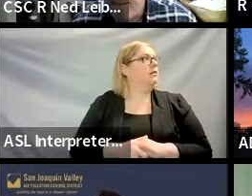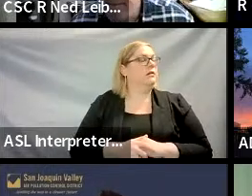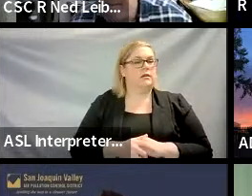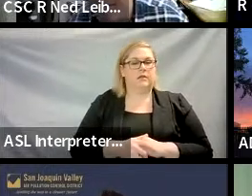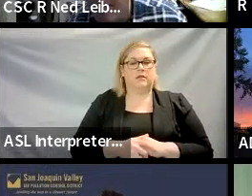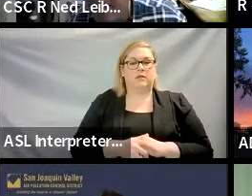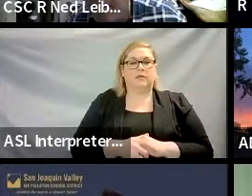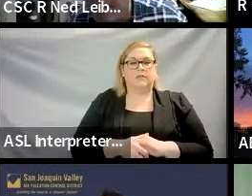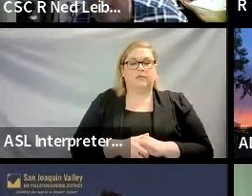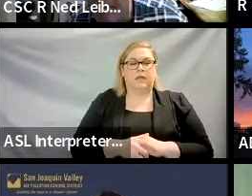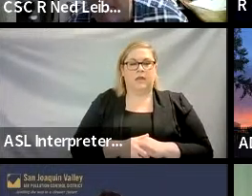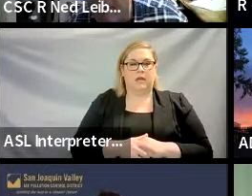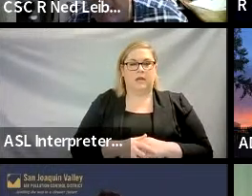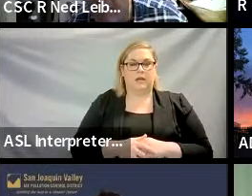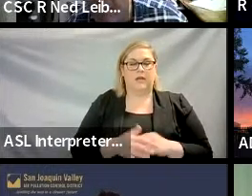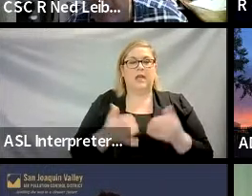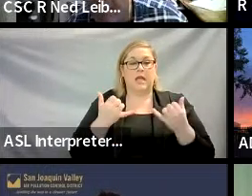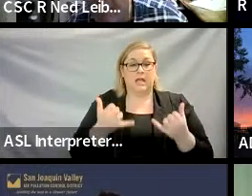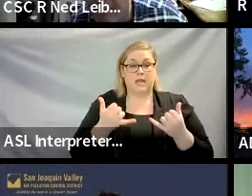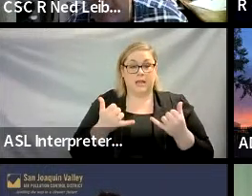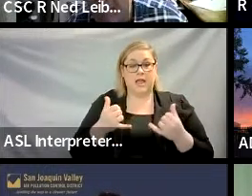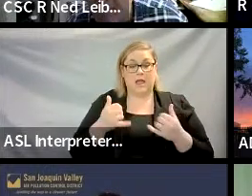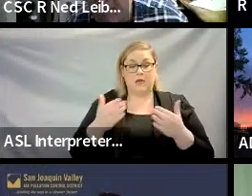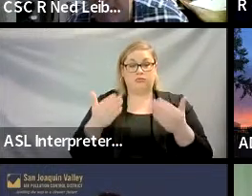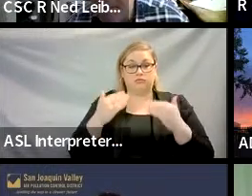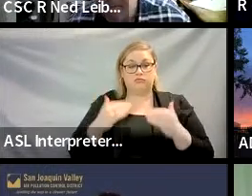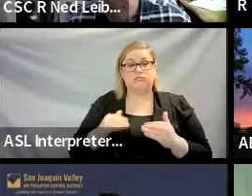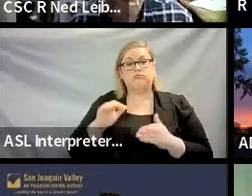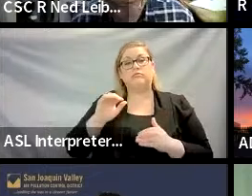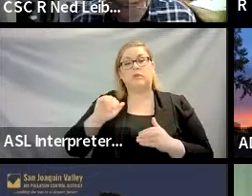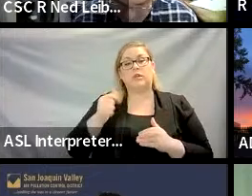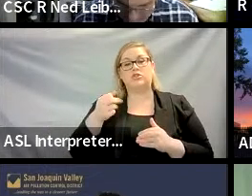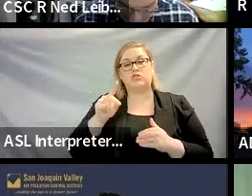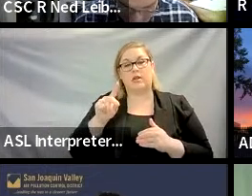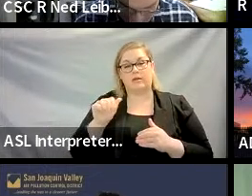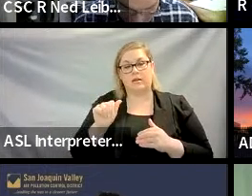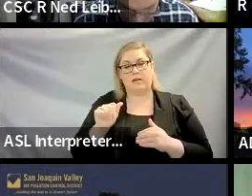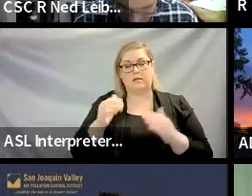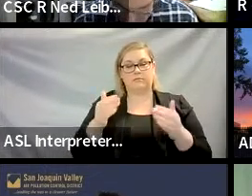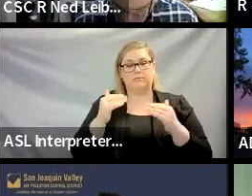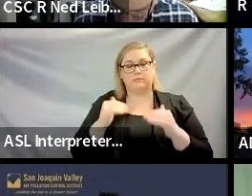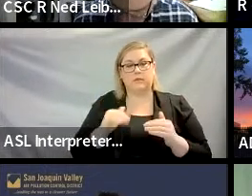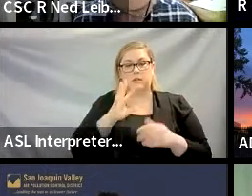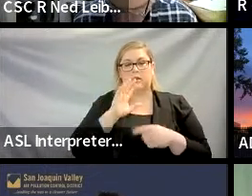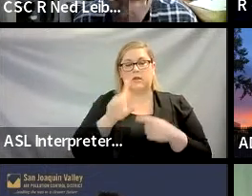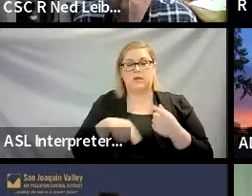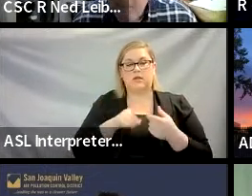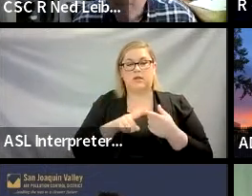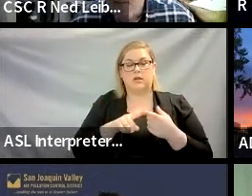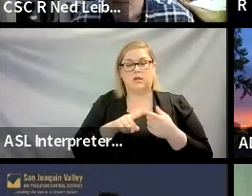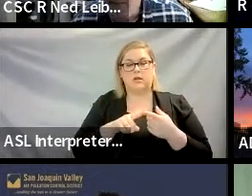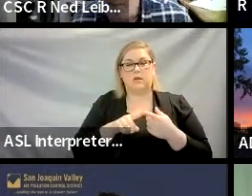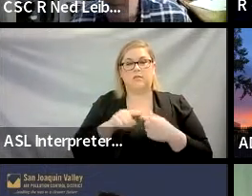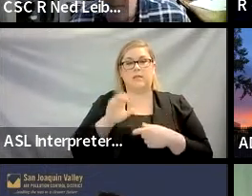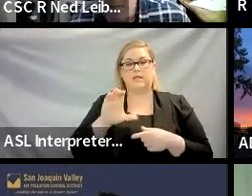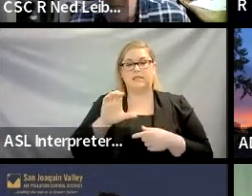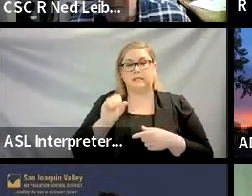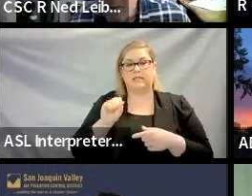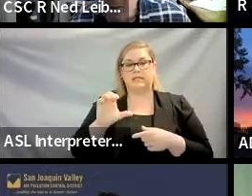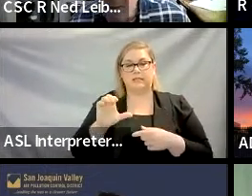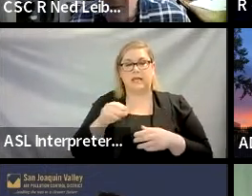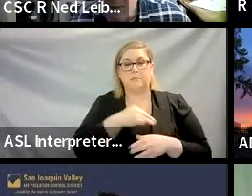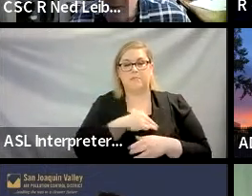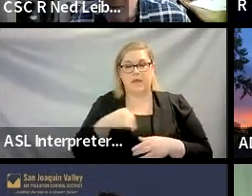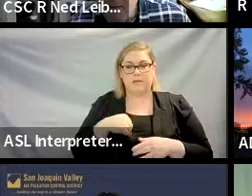We will now be transitioning to our next agenda item. So talking about the Community Steering Committee